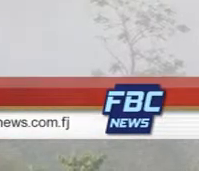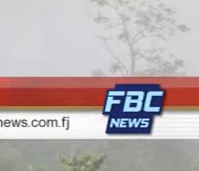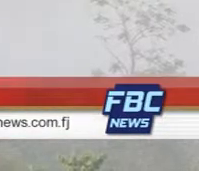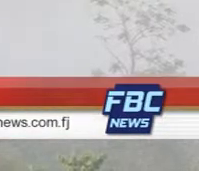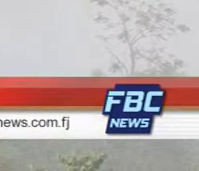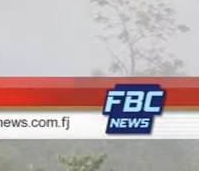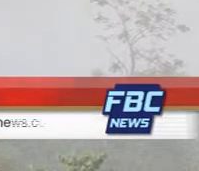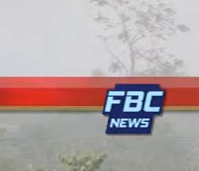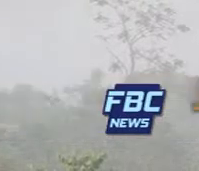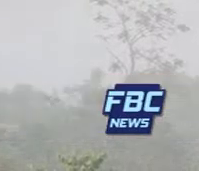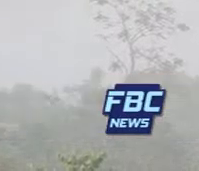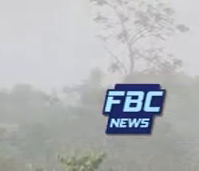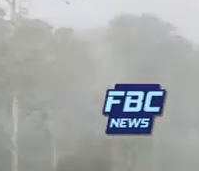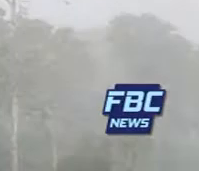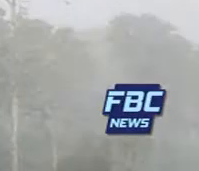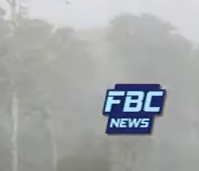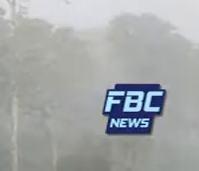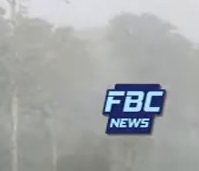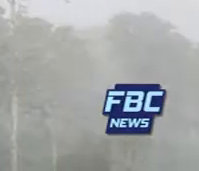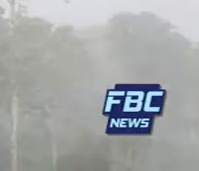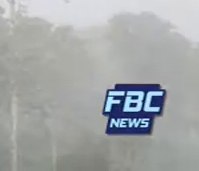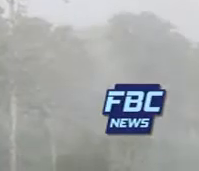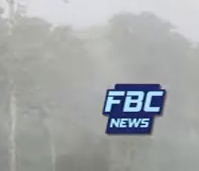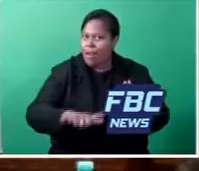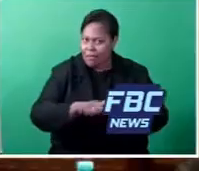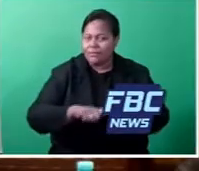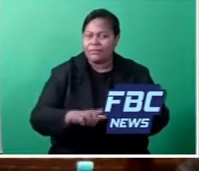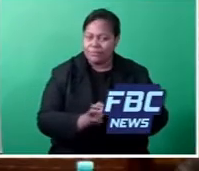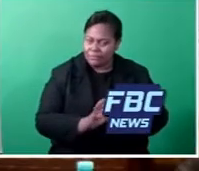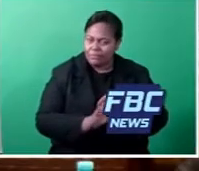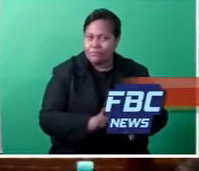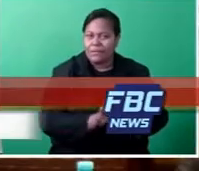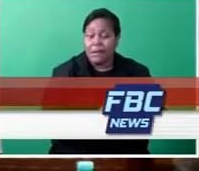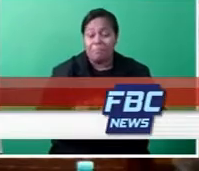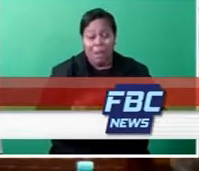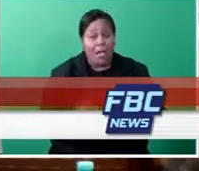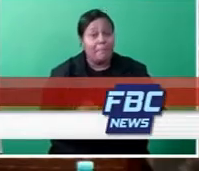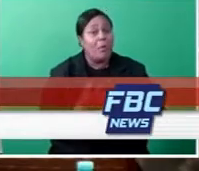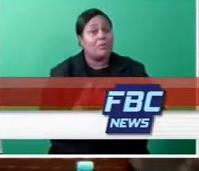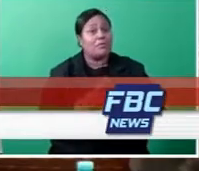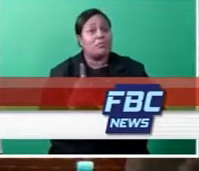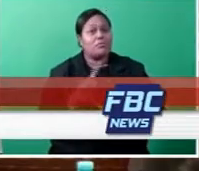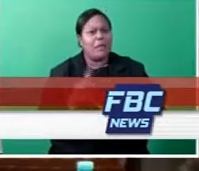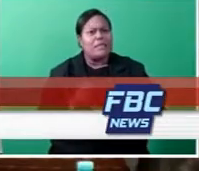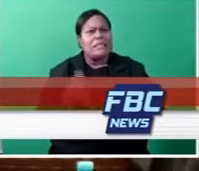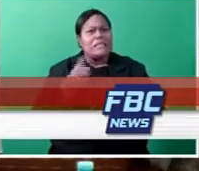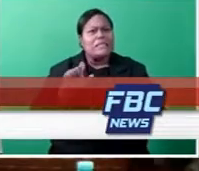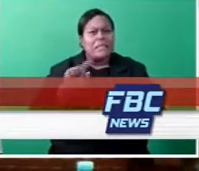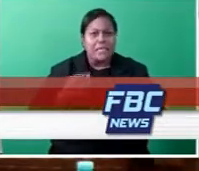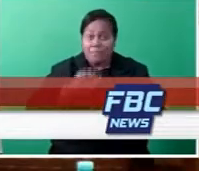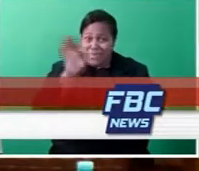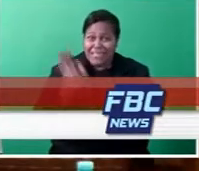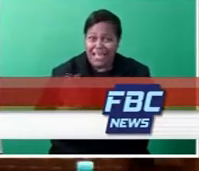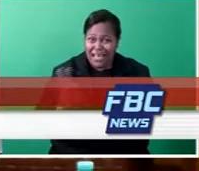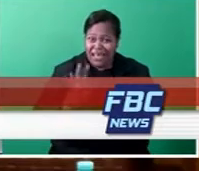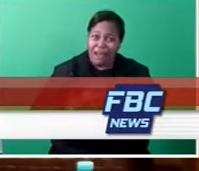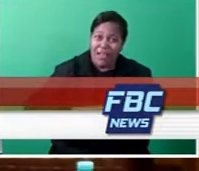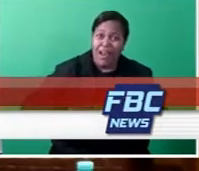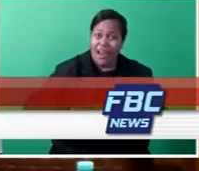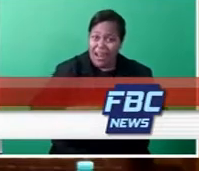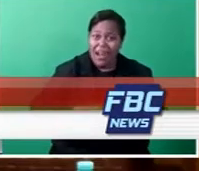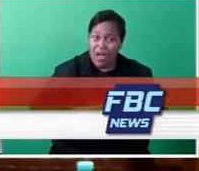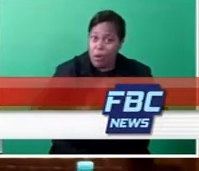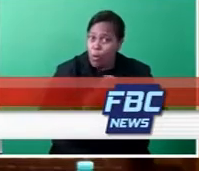grabbing, a term often used by the opposition side. The important point is that at least 60% of the landowners